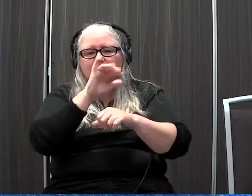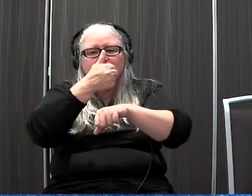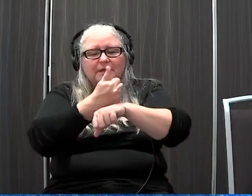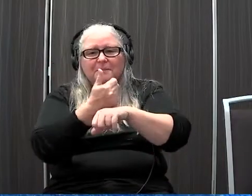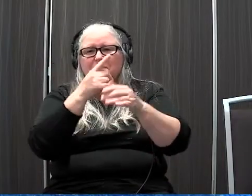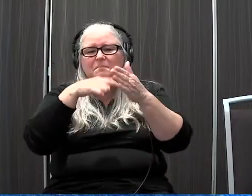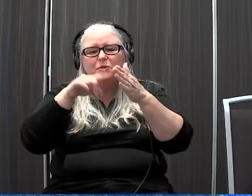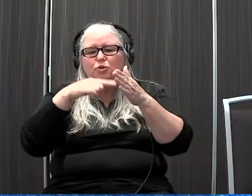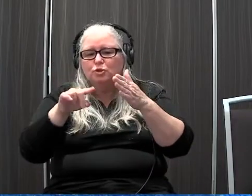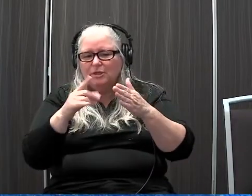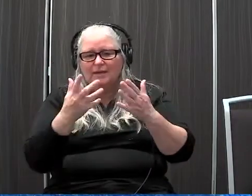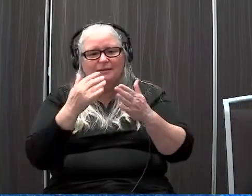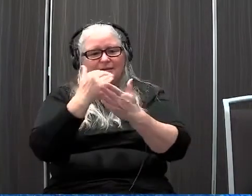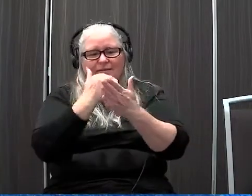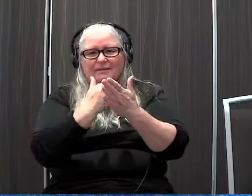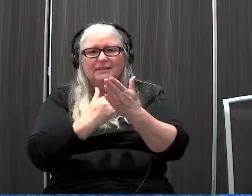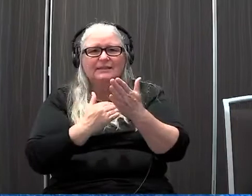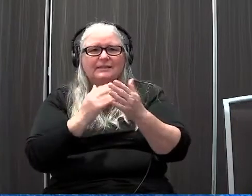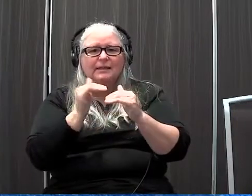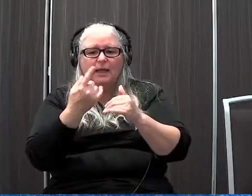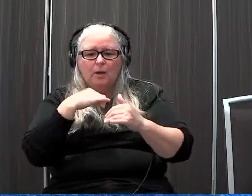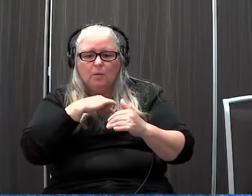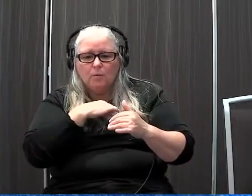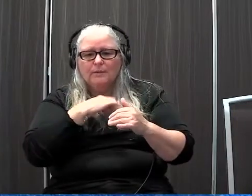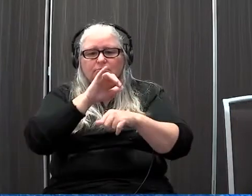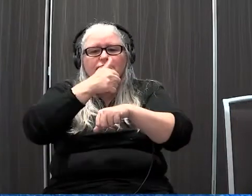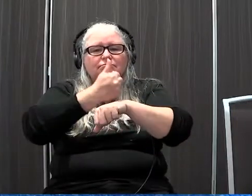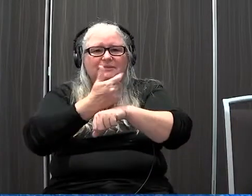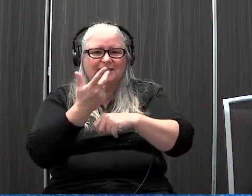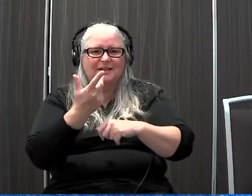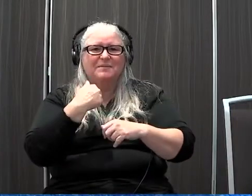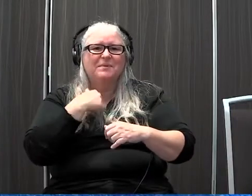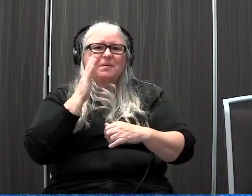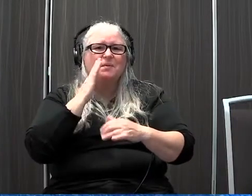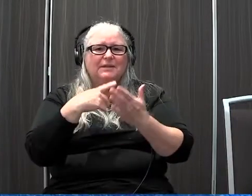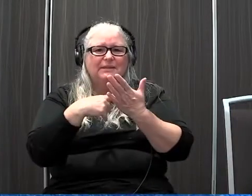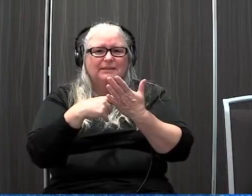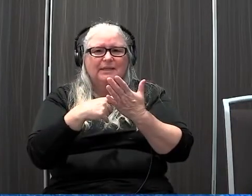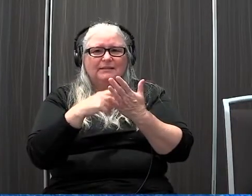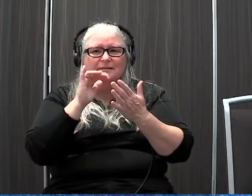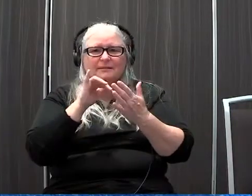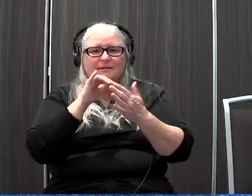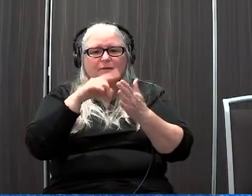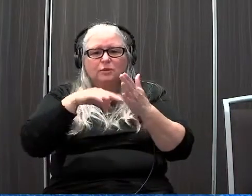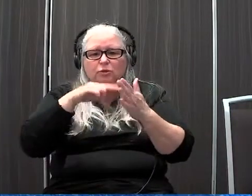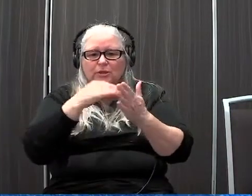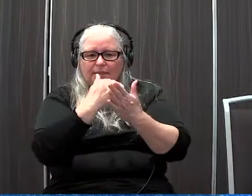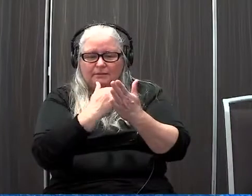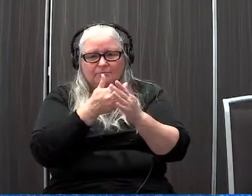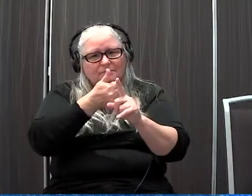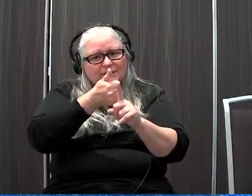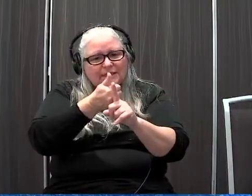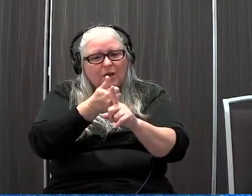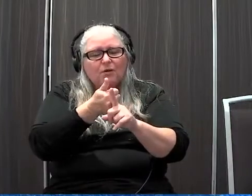I'll talk about how we went about developing the checklist. I'll talk about the checklist itself, give you an overview of what